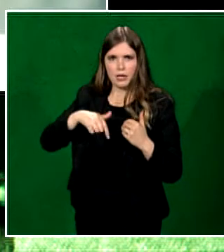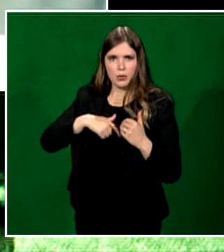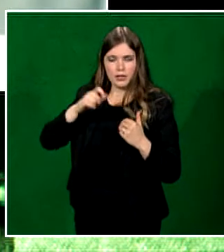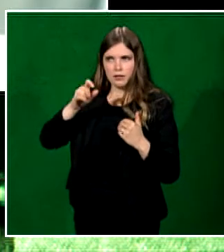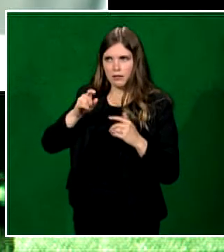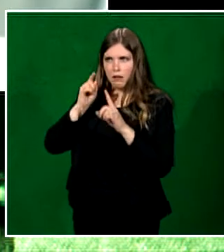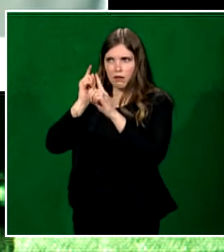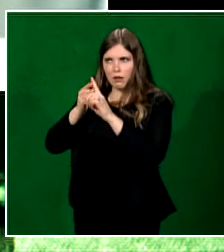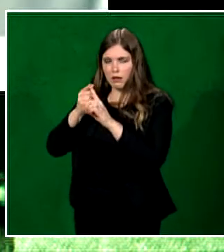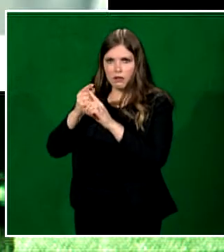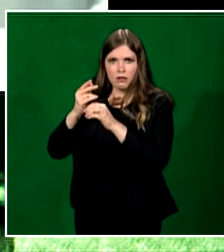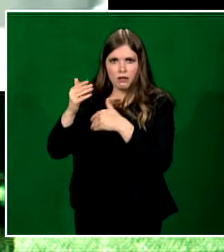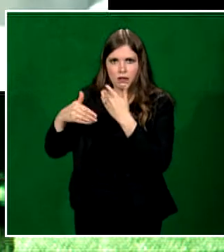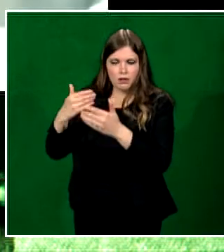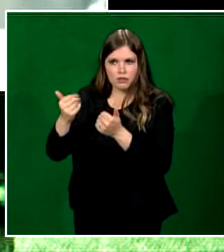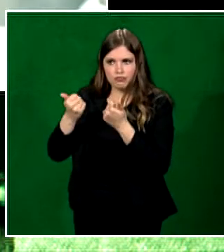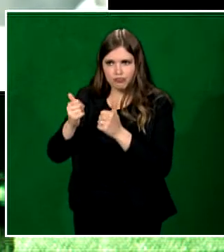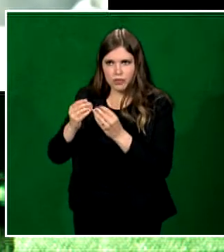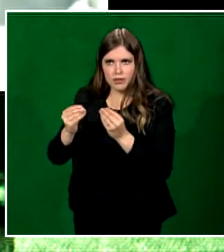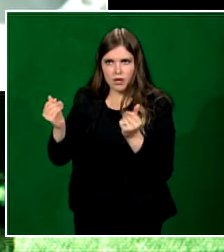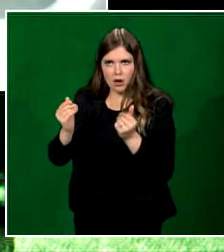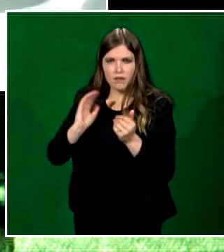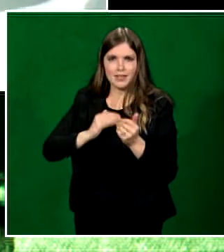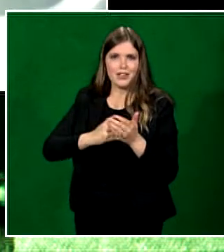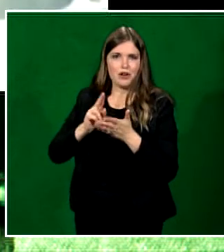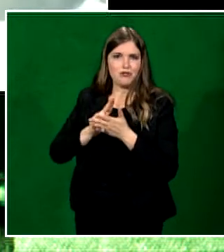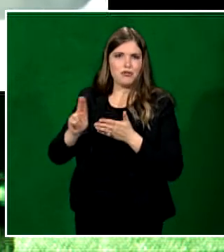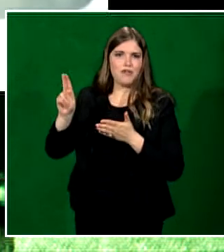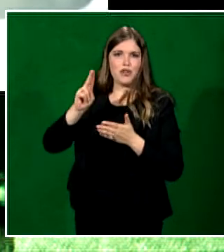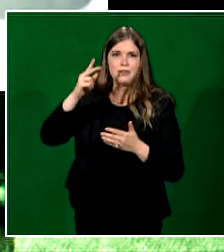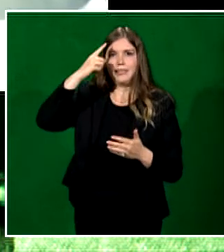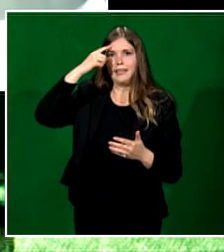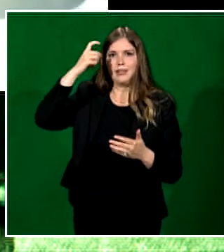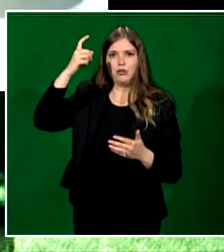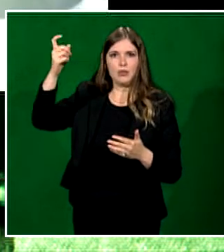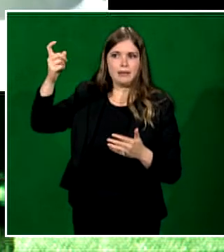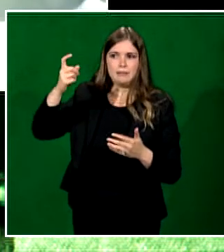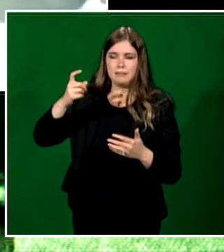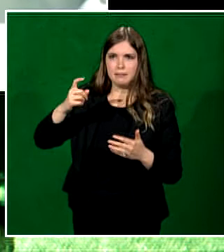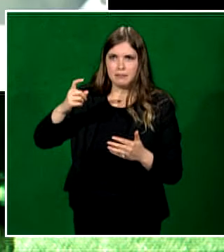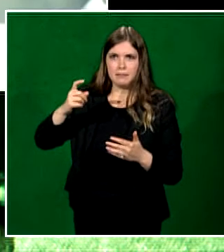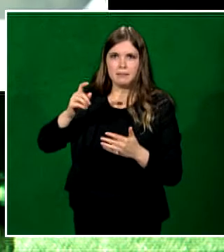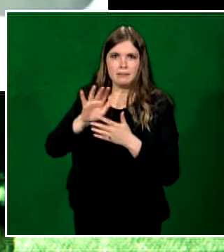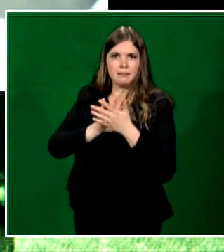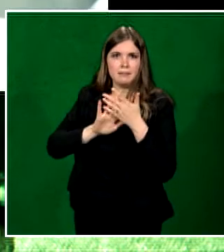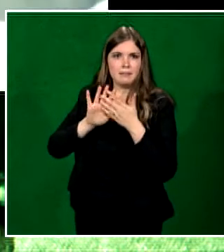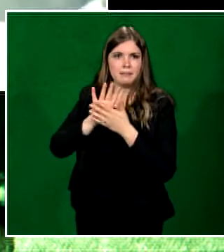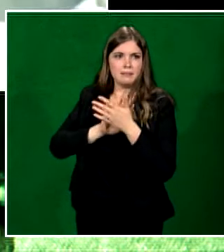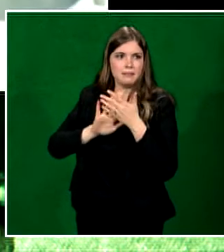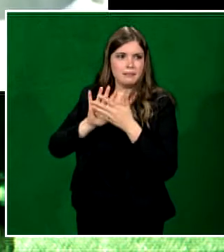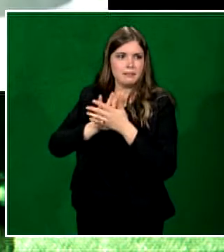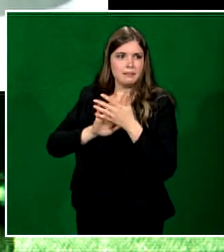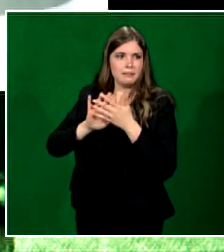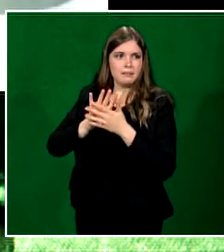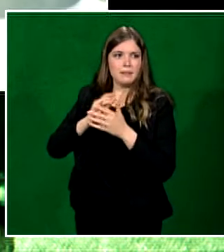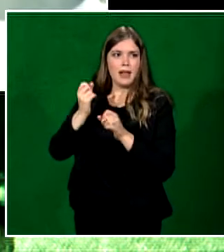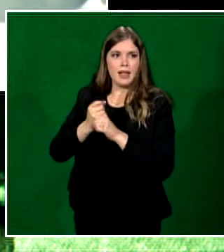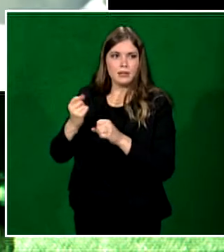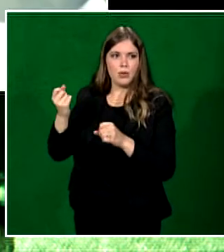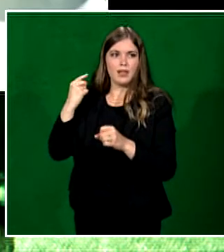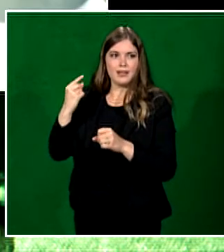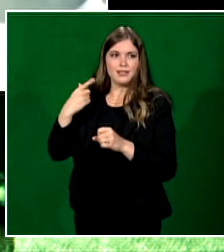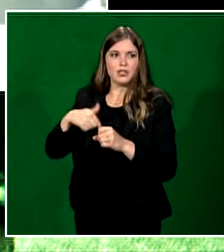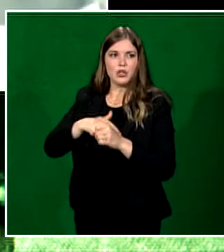in the university during the internship program, like we said during the final event last year. So we set up that prototype